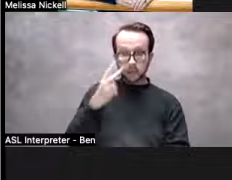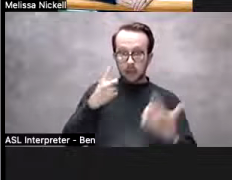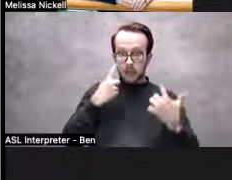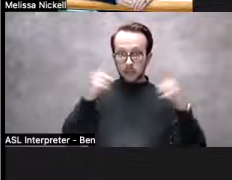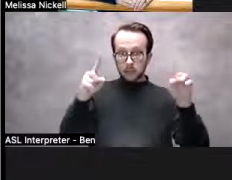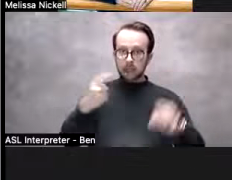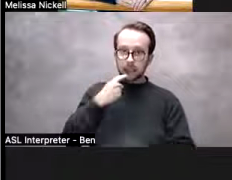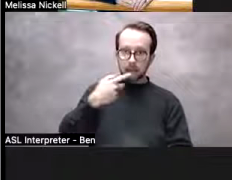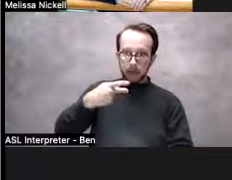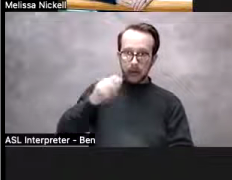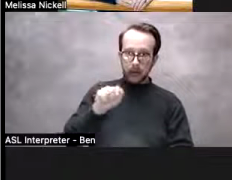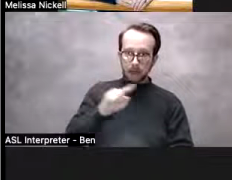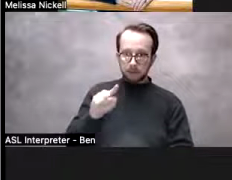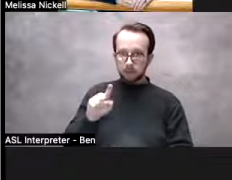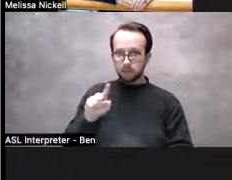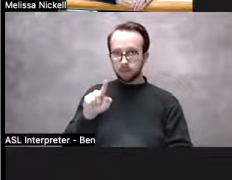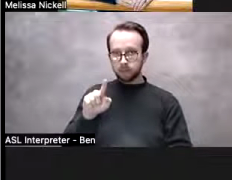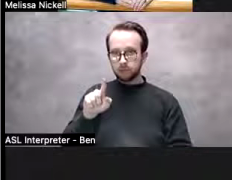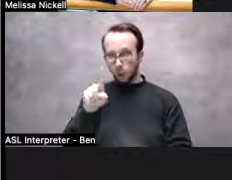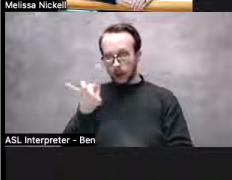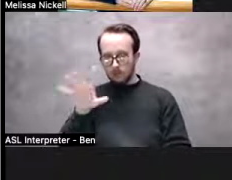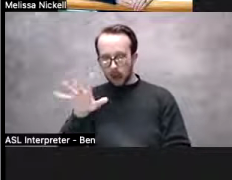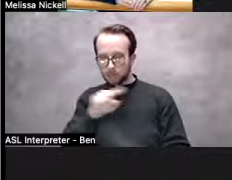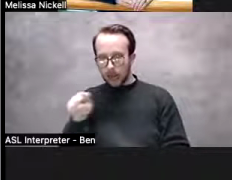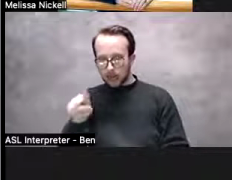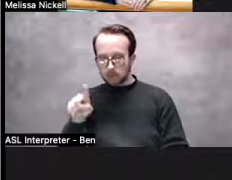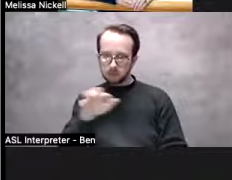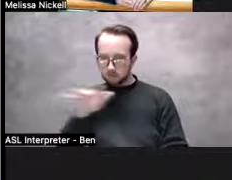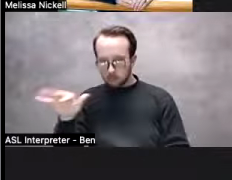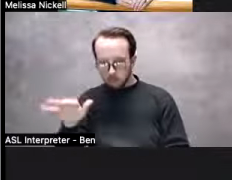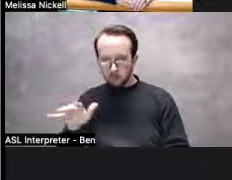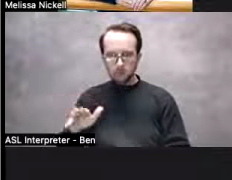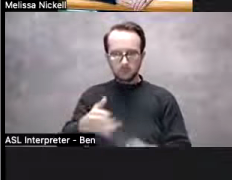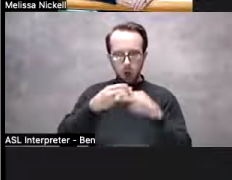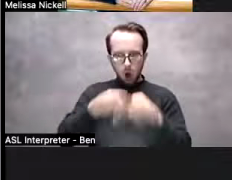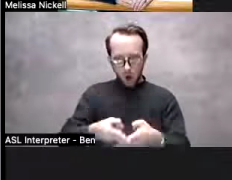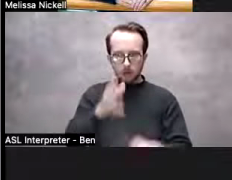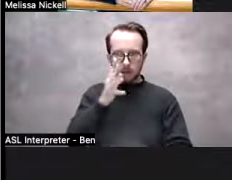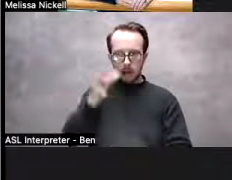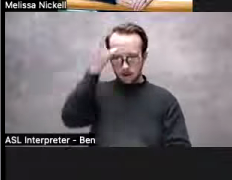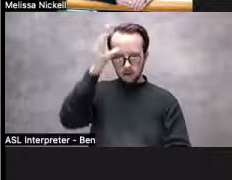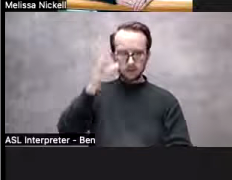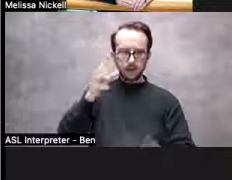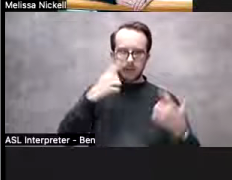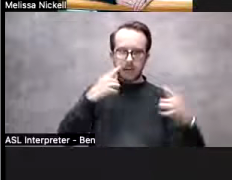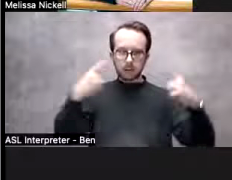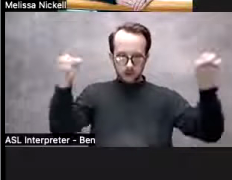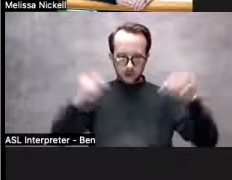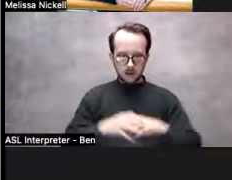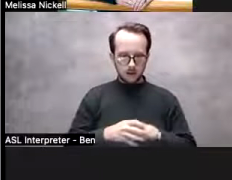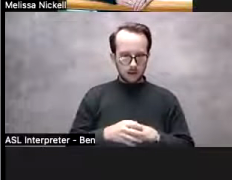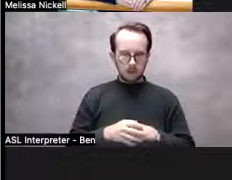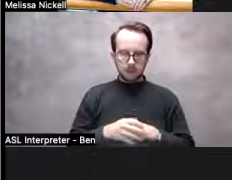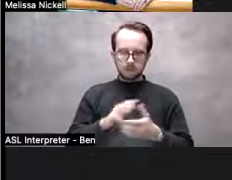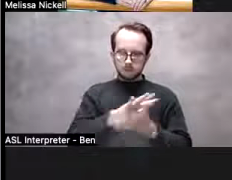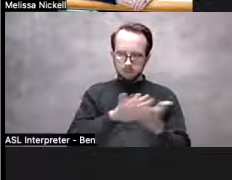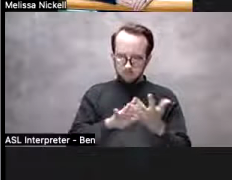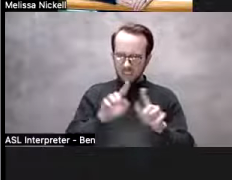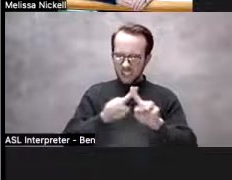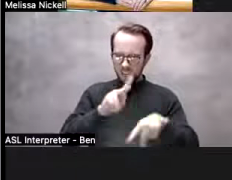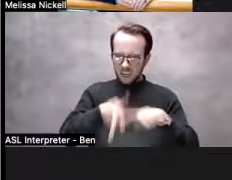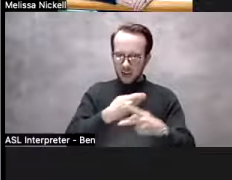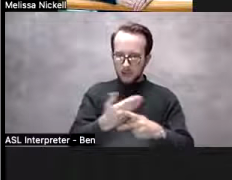say -20-185, this is considered a parent announcement. And then they come in a couple of different varieties as well. You can